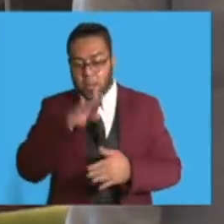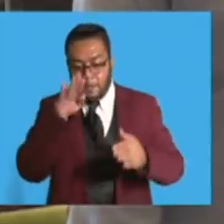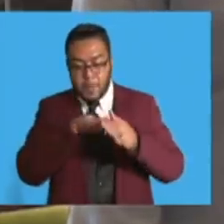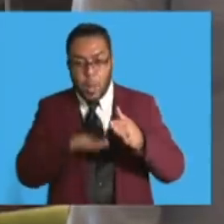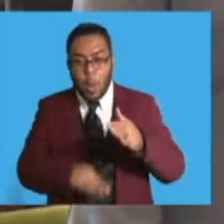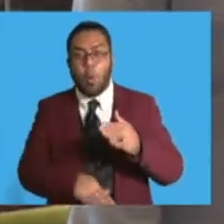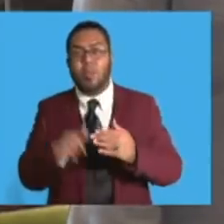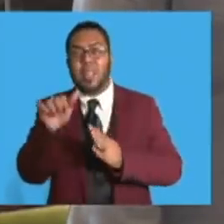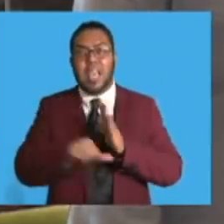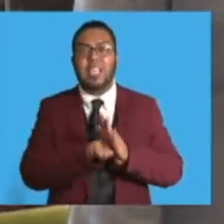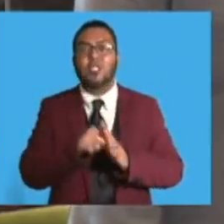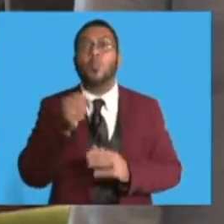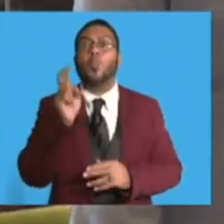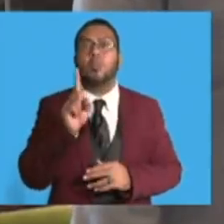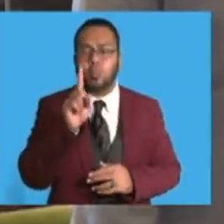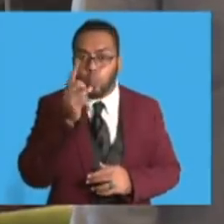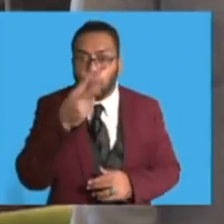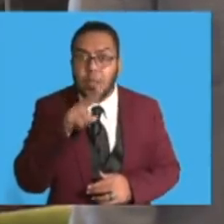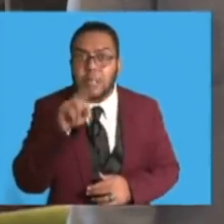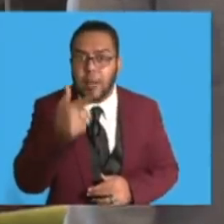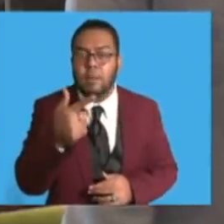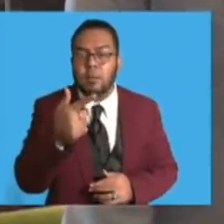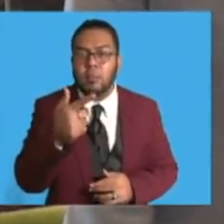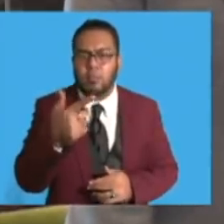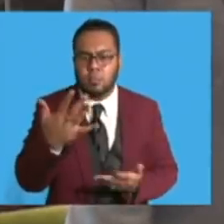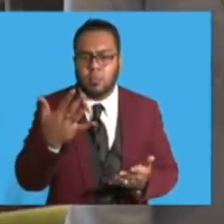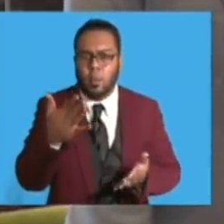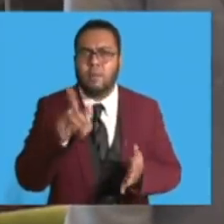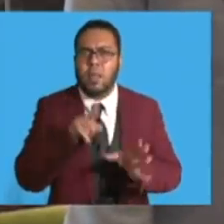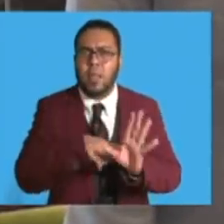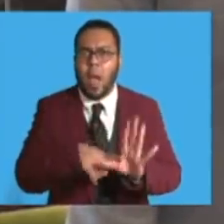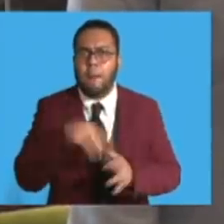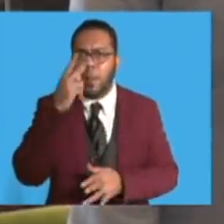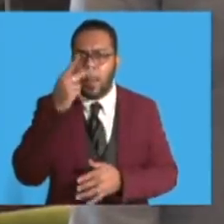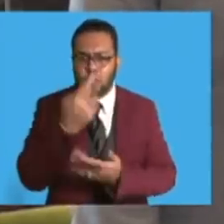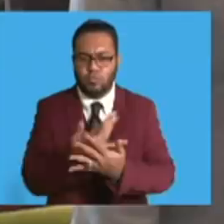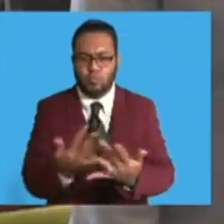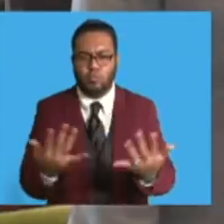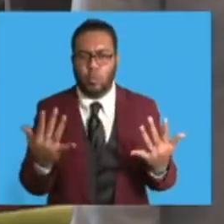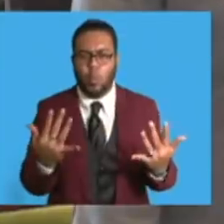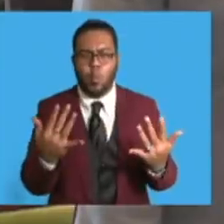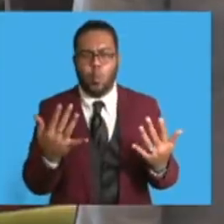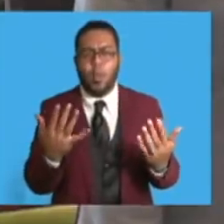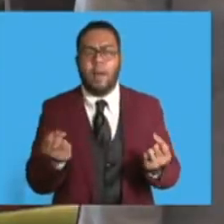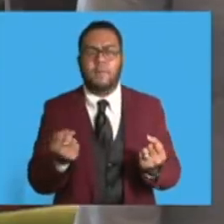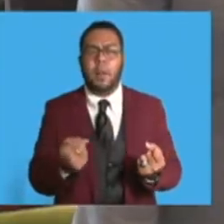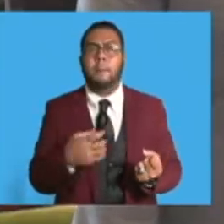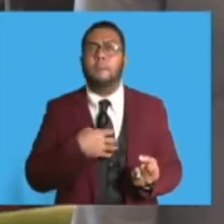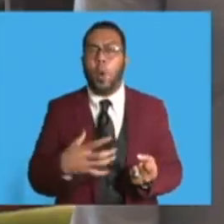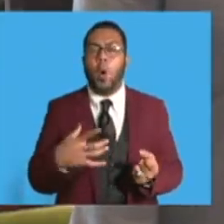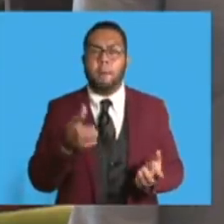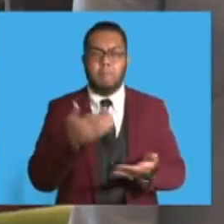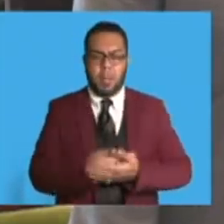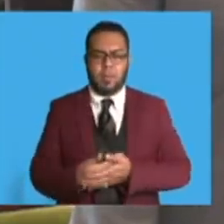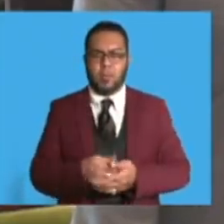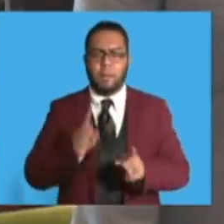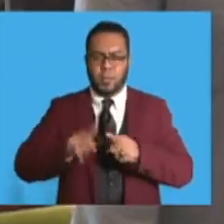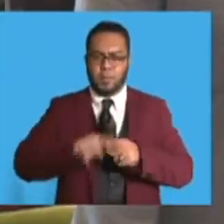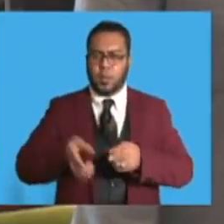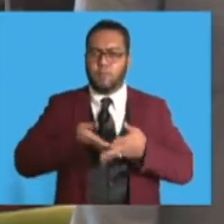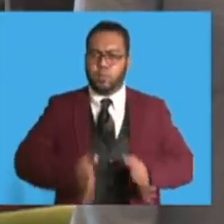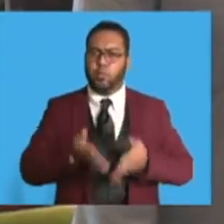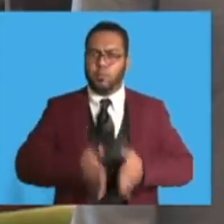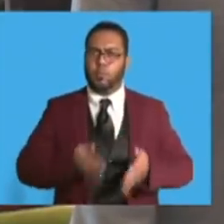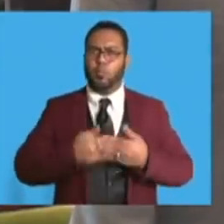age of 27. When we have a young population, as I've said before, we'll produce more babies a lot more quicker. The